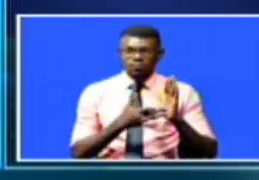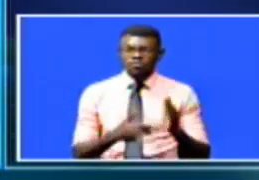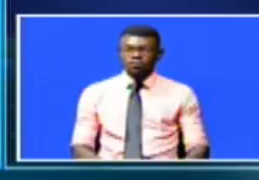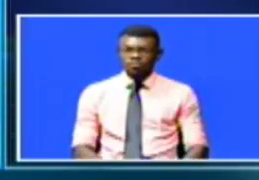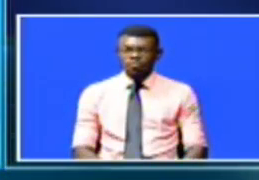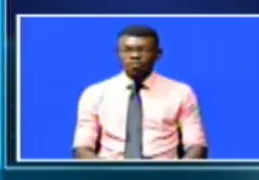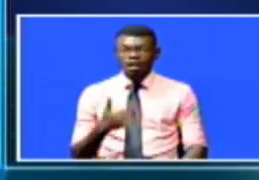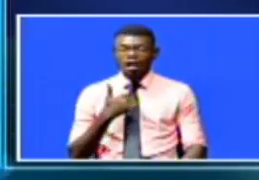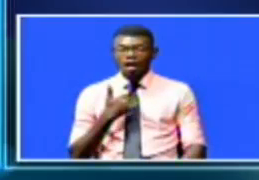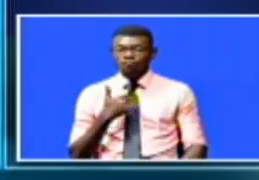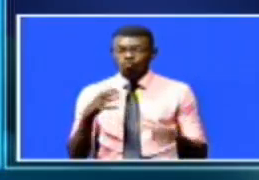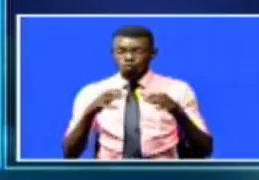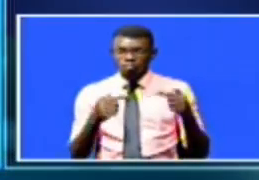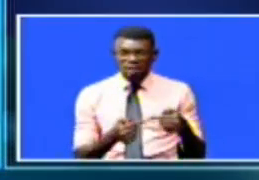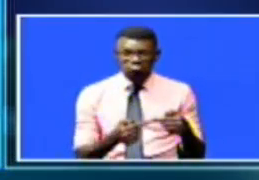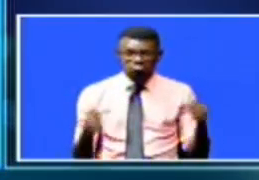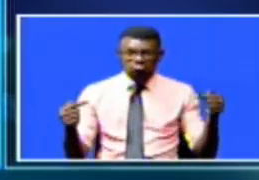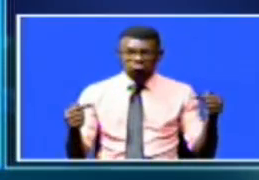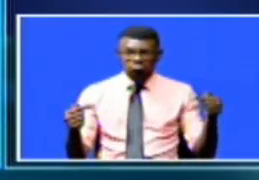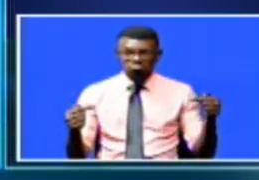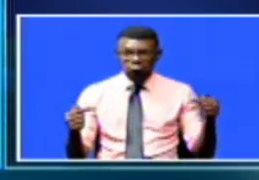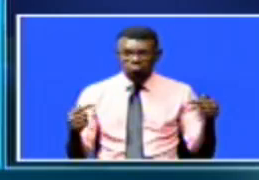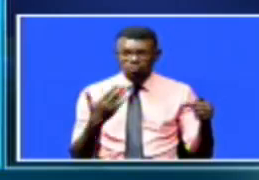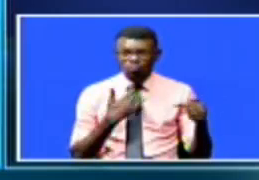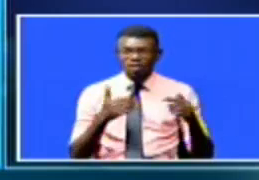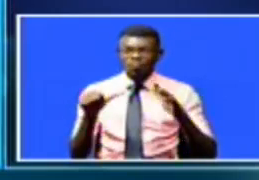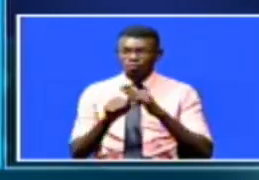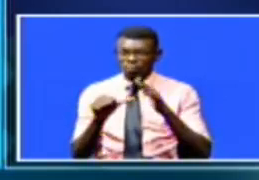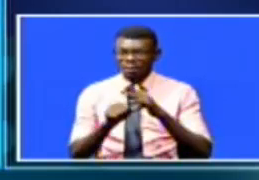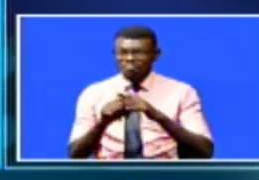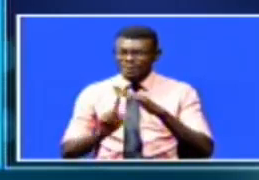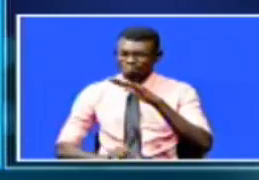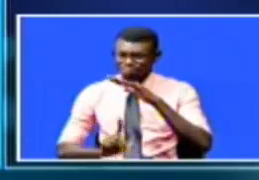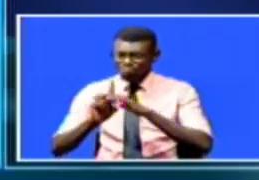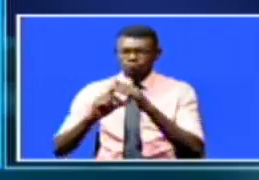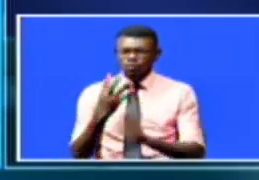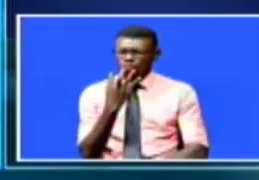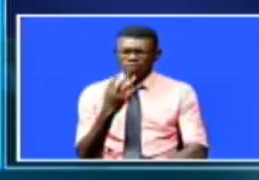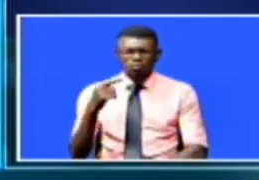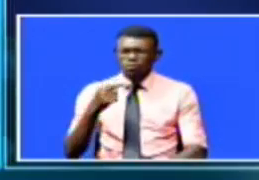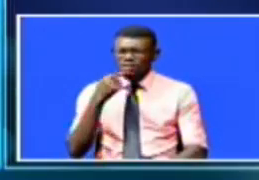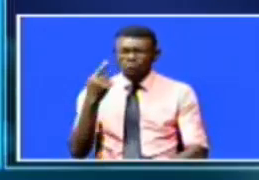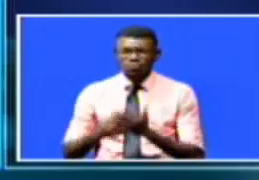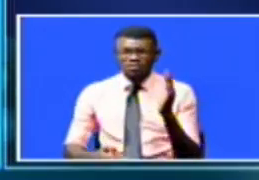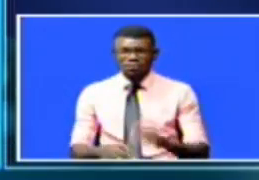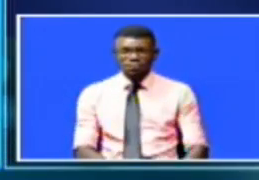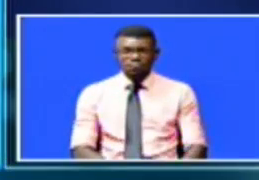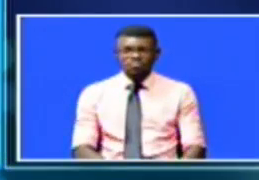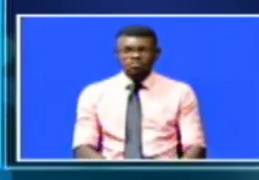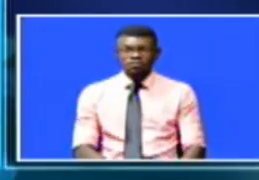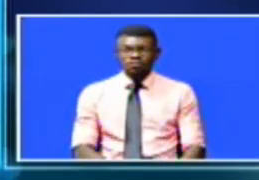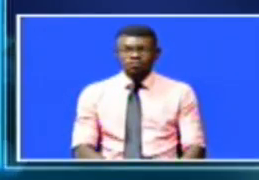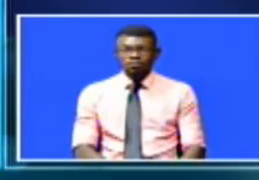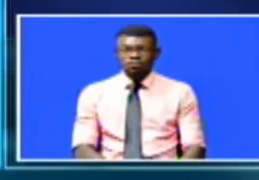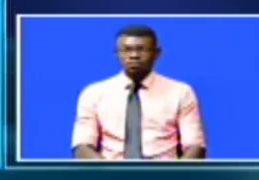political opposition, who want to, you know, stoke some trouble inside the ODM party. What do you say to that? You know, I'm